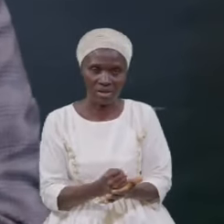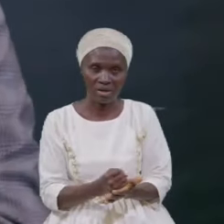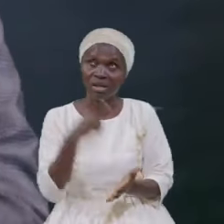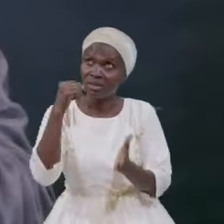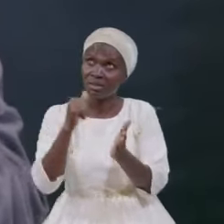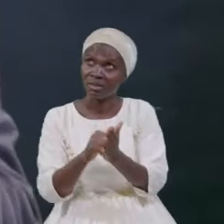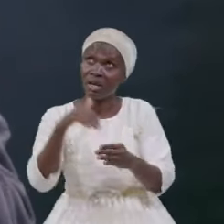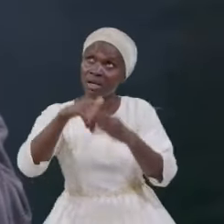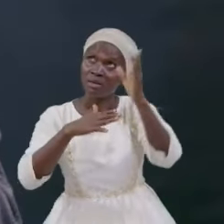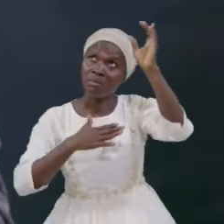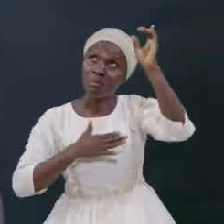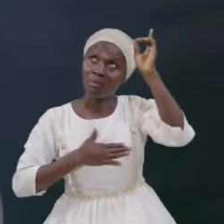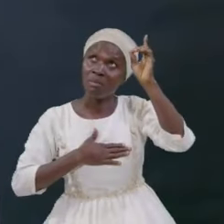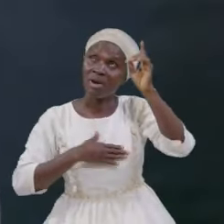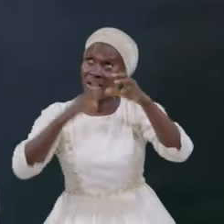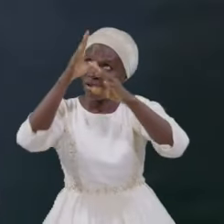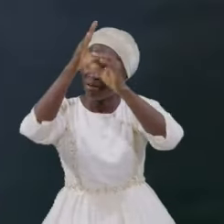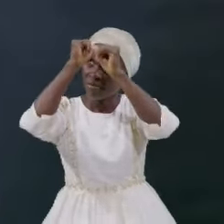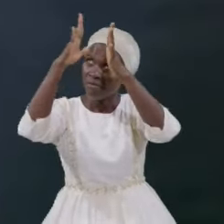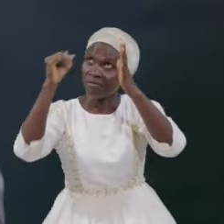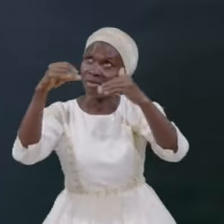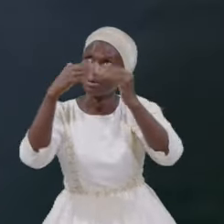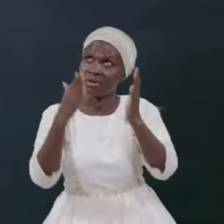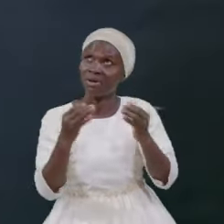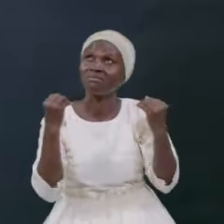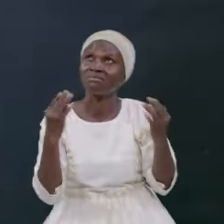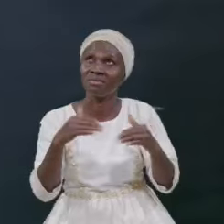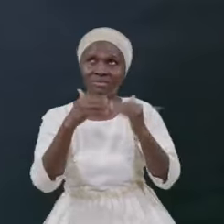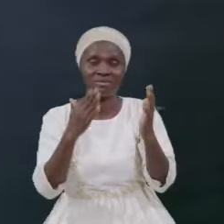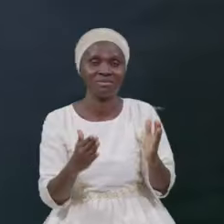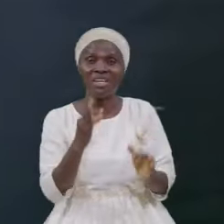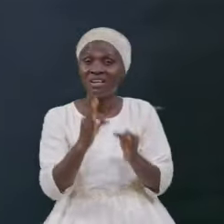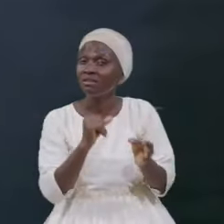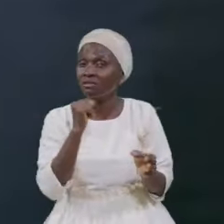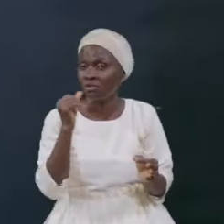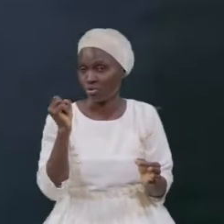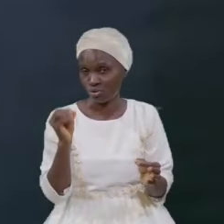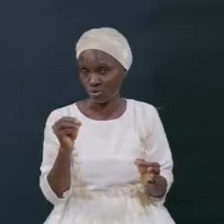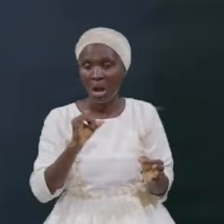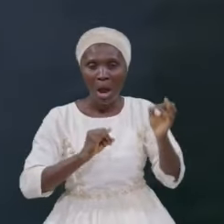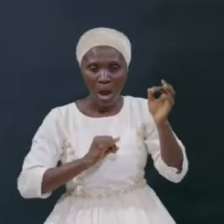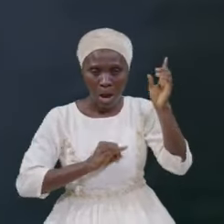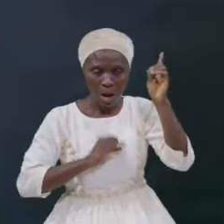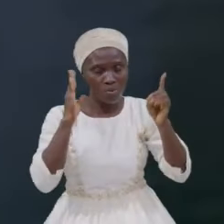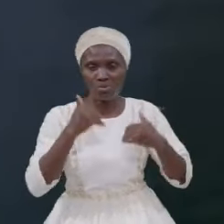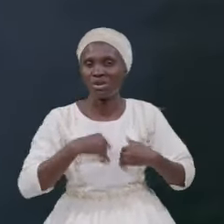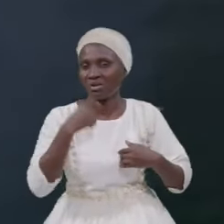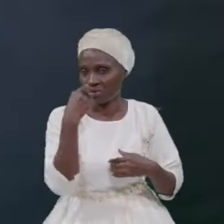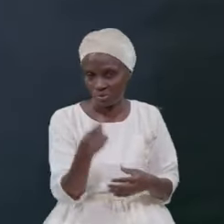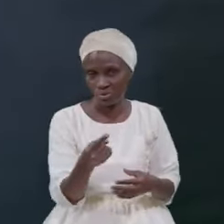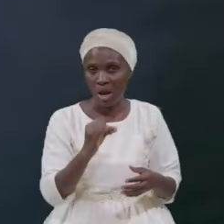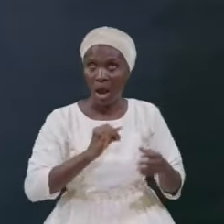told you, I go to prepare a place for you. Look at verse 3. In verse 3 it says,